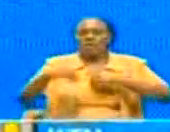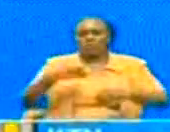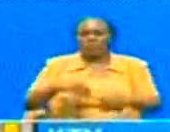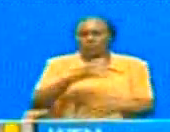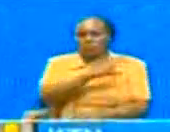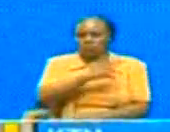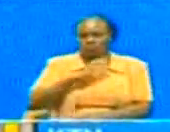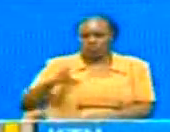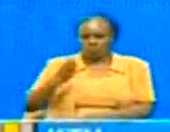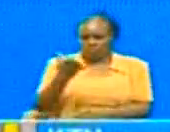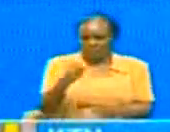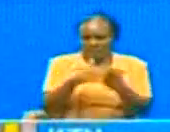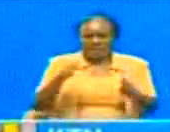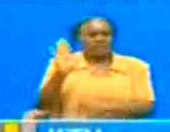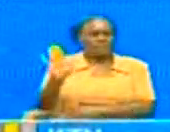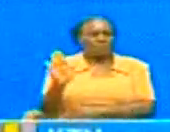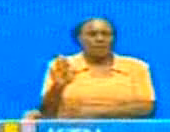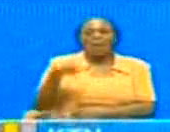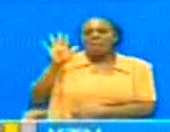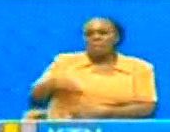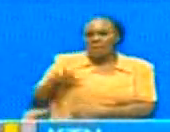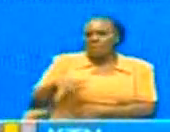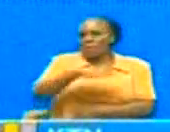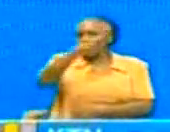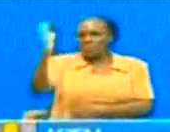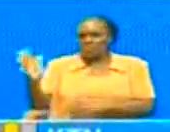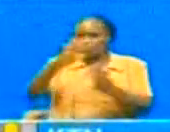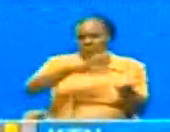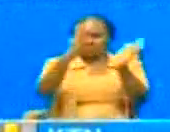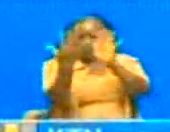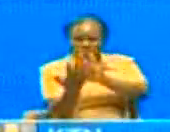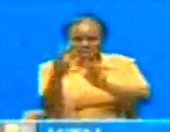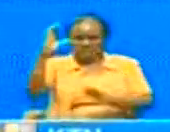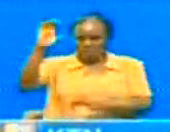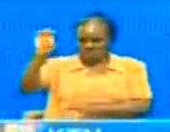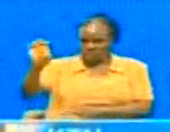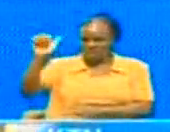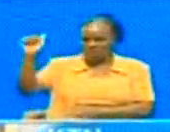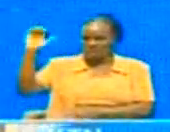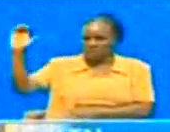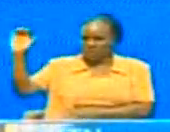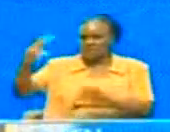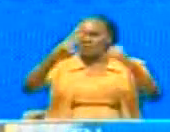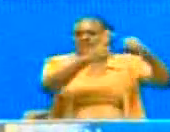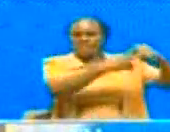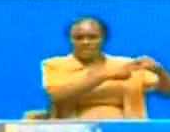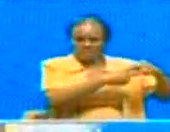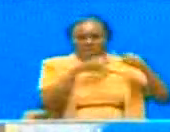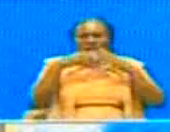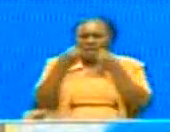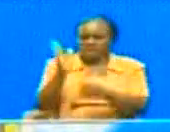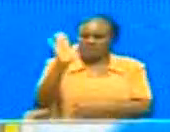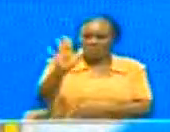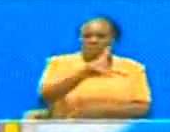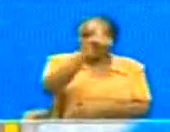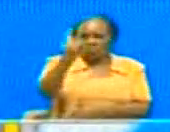graft allegations against her. Ngilu is required to appear before the EACC on the 7th of April to answer to